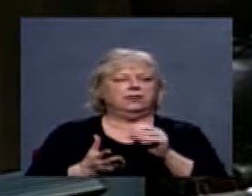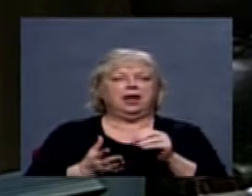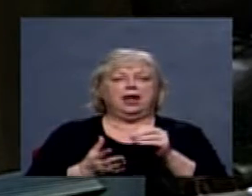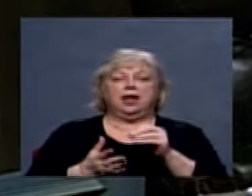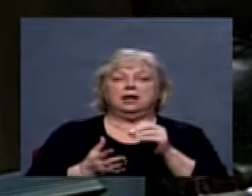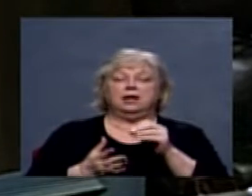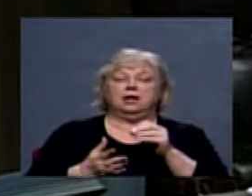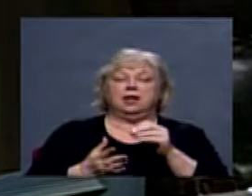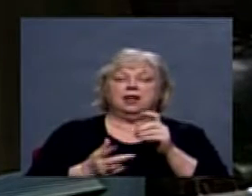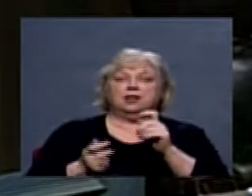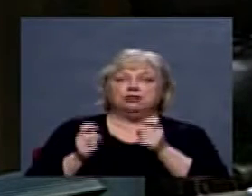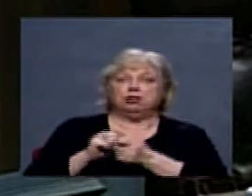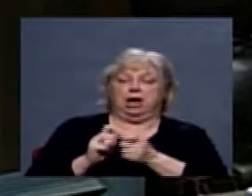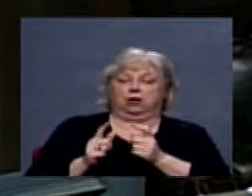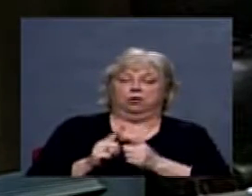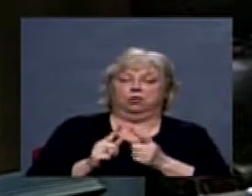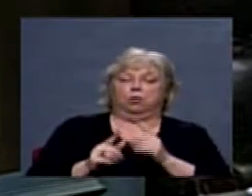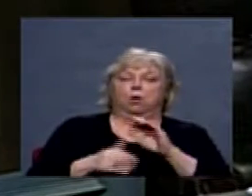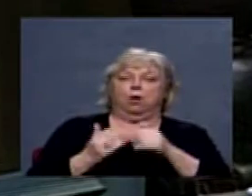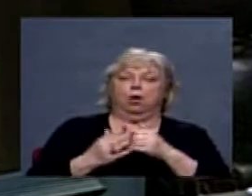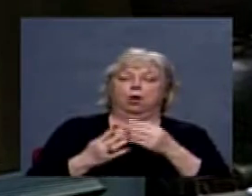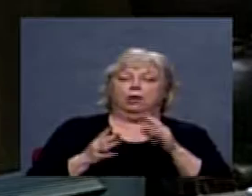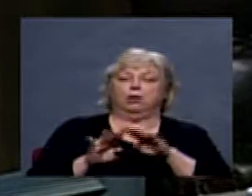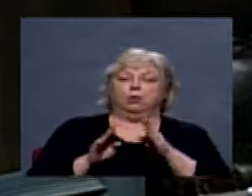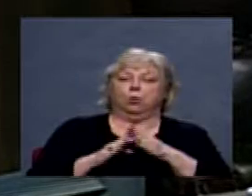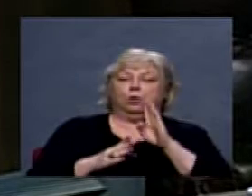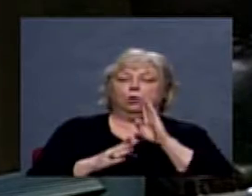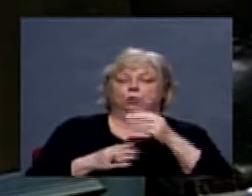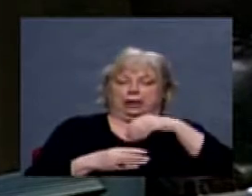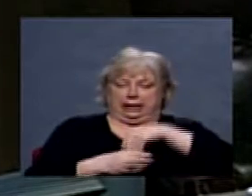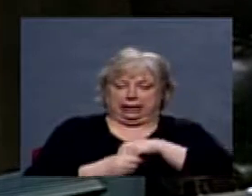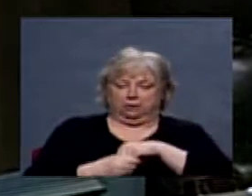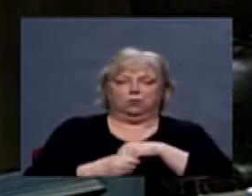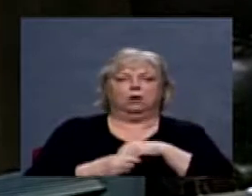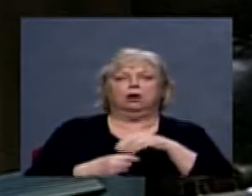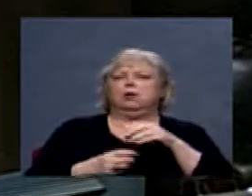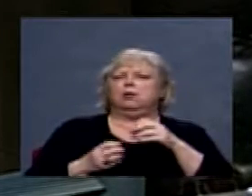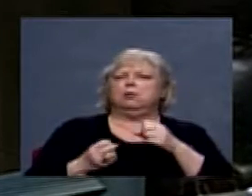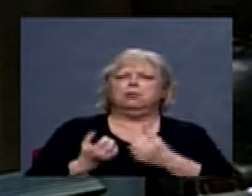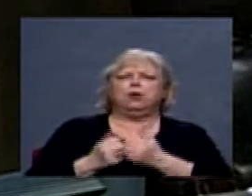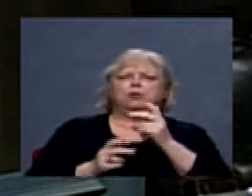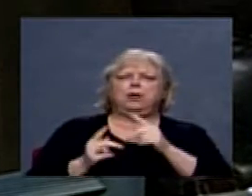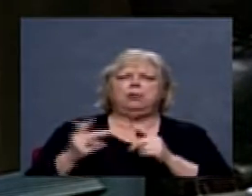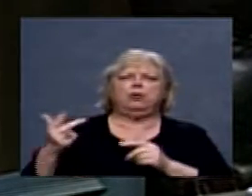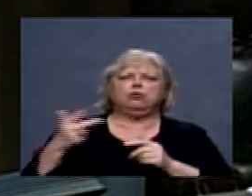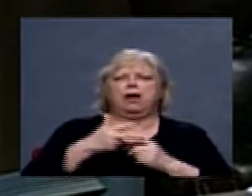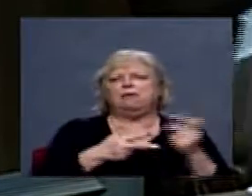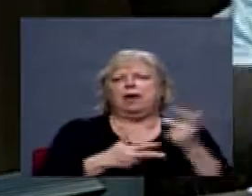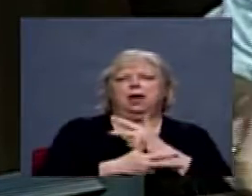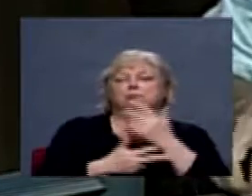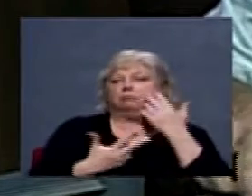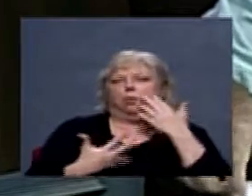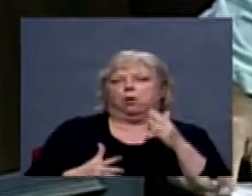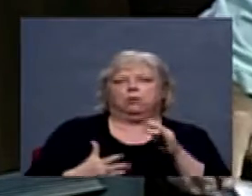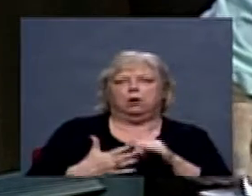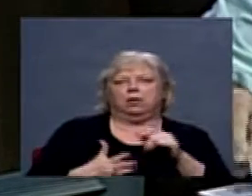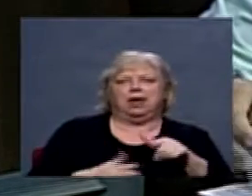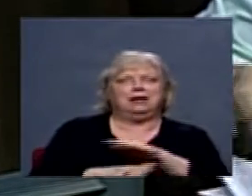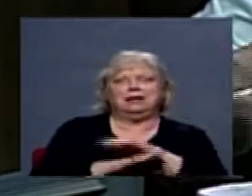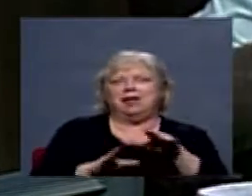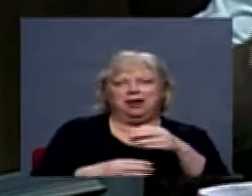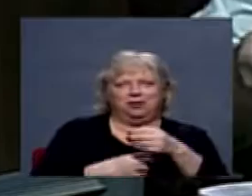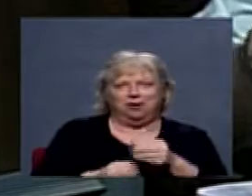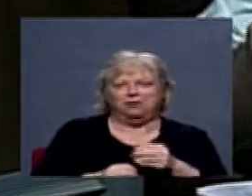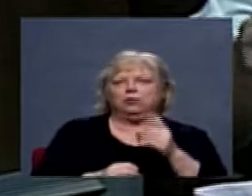be visible. Most people that are driving by are not even going to know that it's not an office. So I would strongly support this,